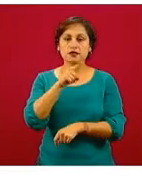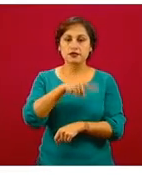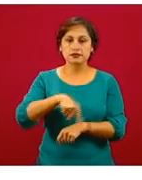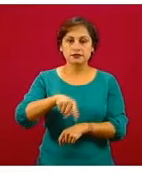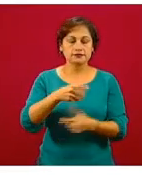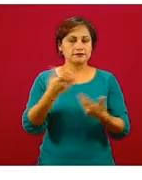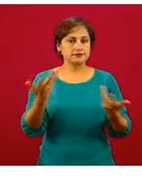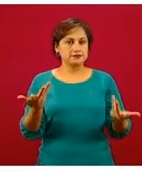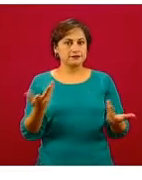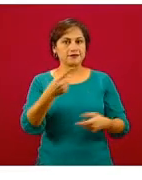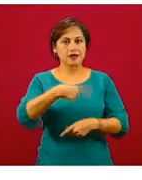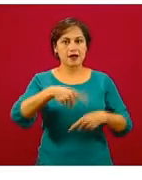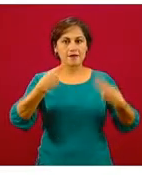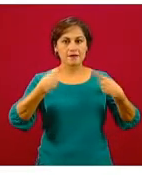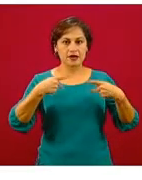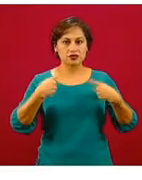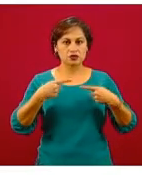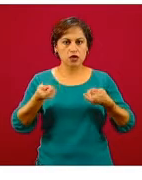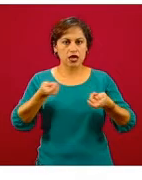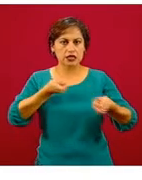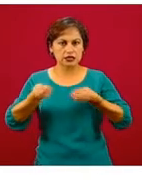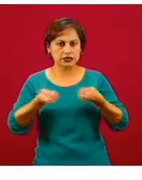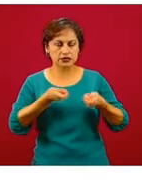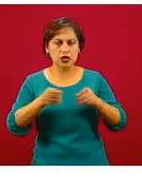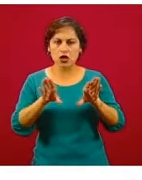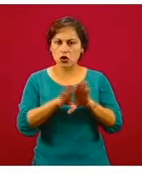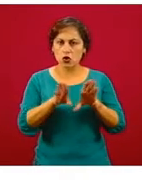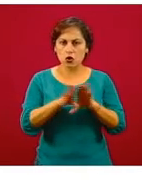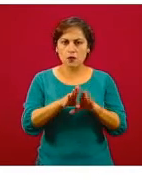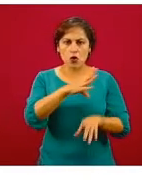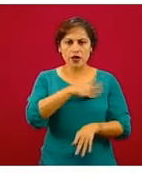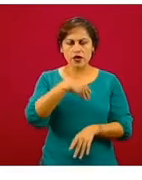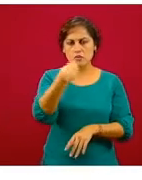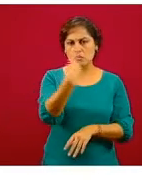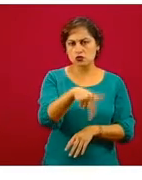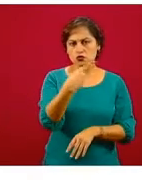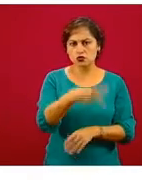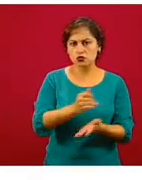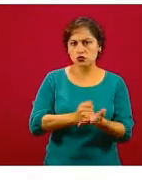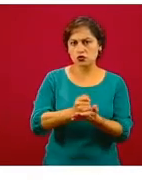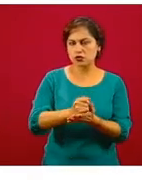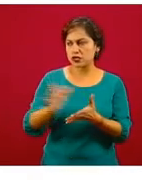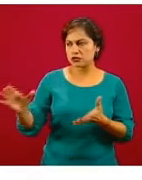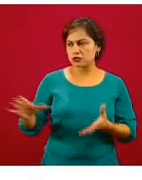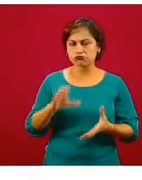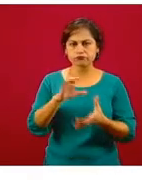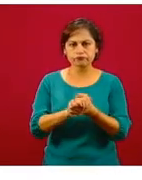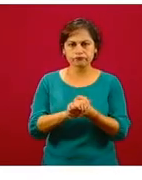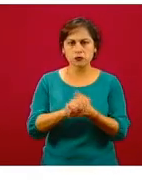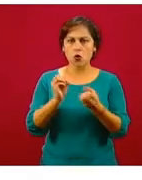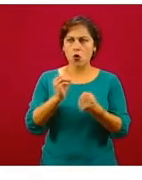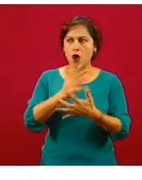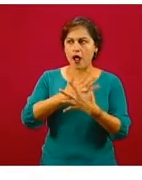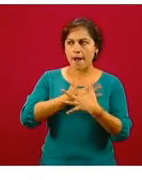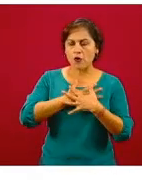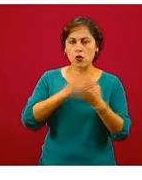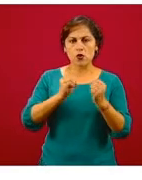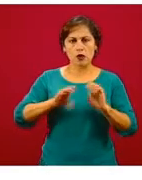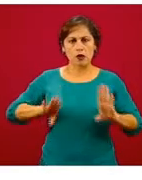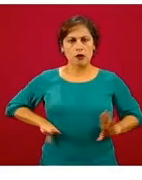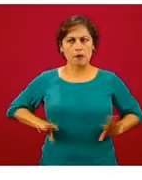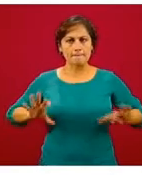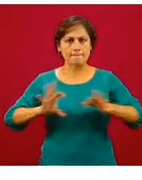rejection within families themselves. So people can't always choose to be with who they want to be.